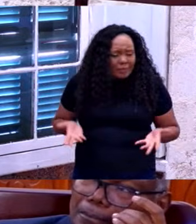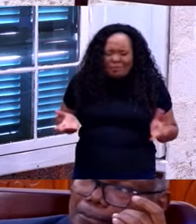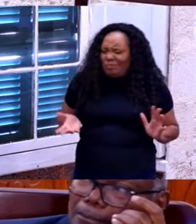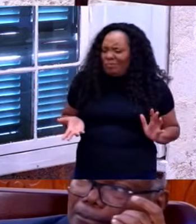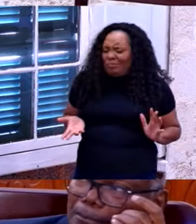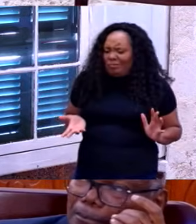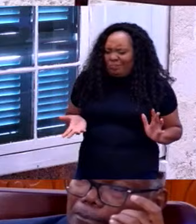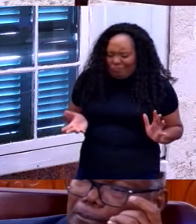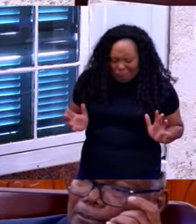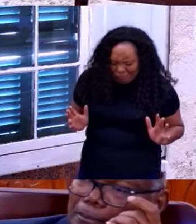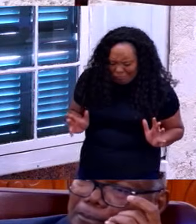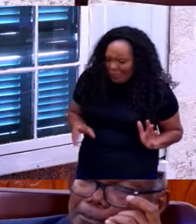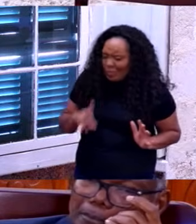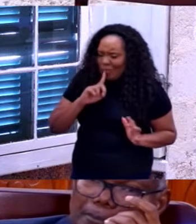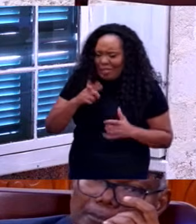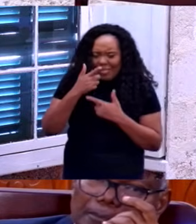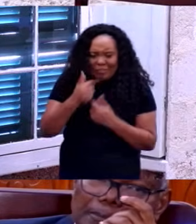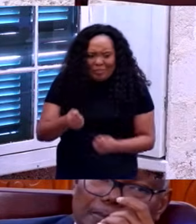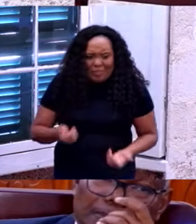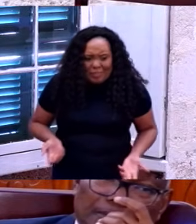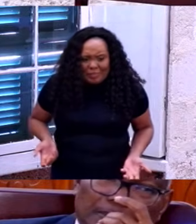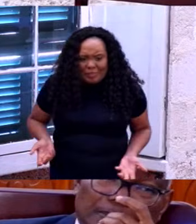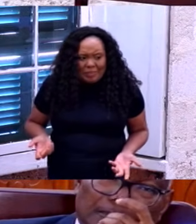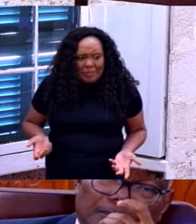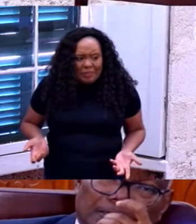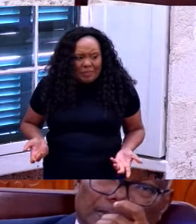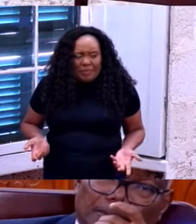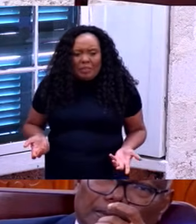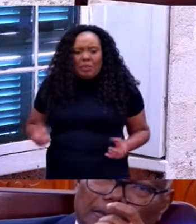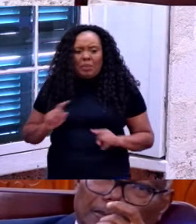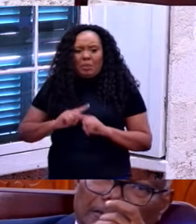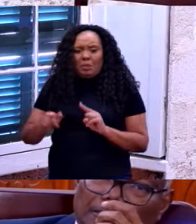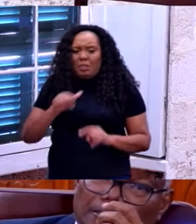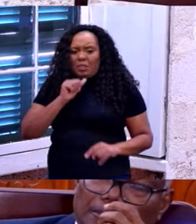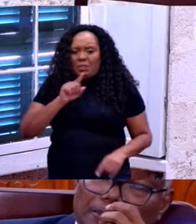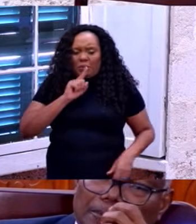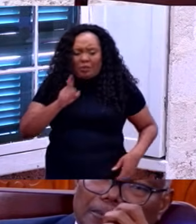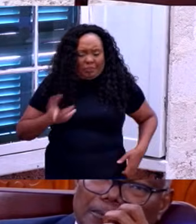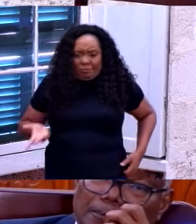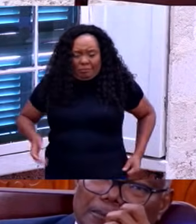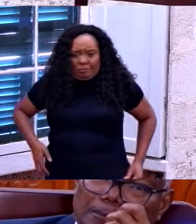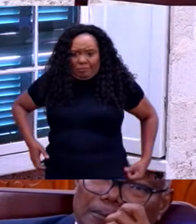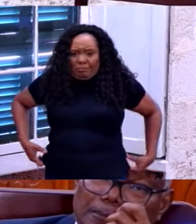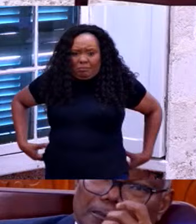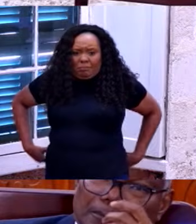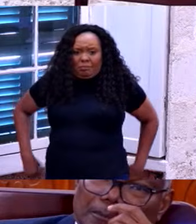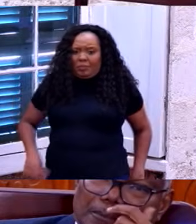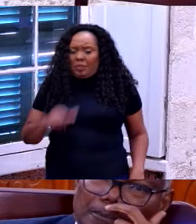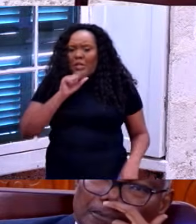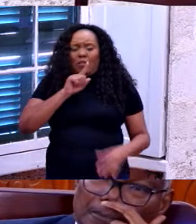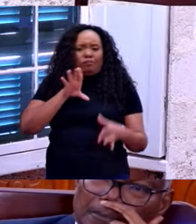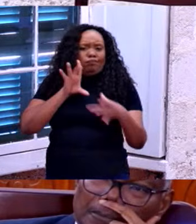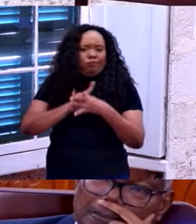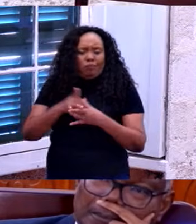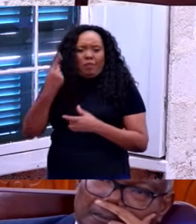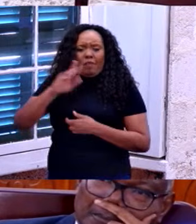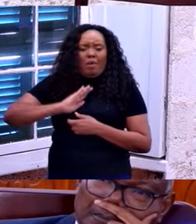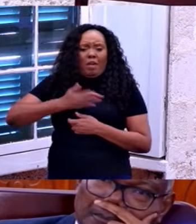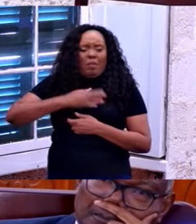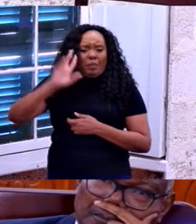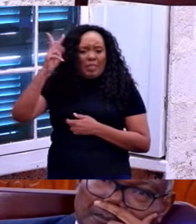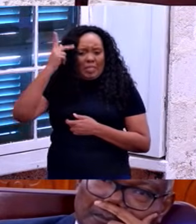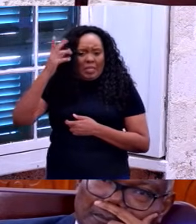really interesting, but not realistic in the context of Barbados and our political experiences,